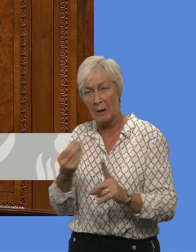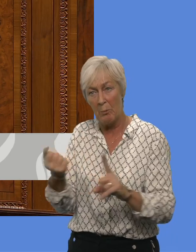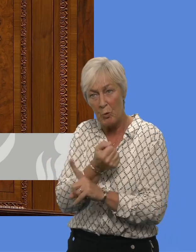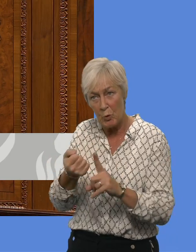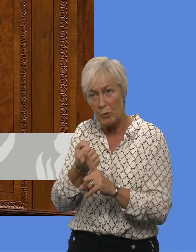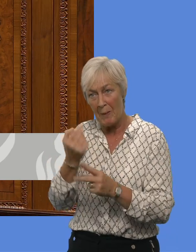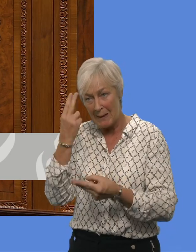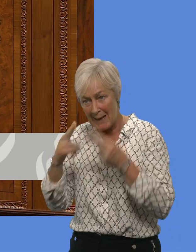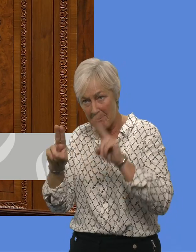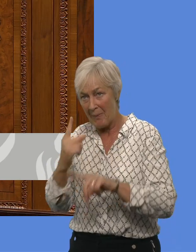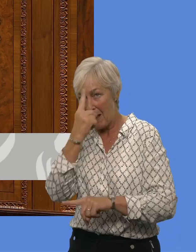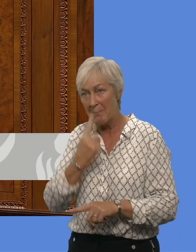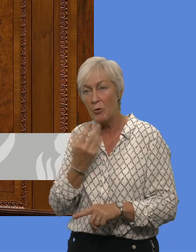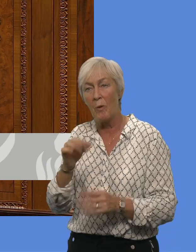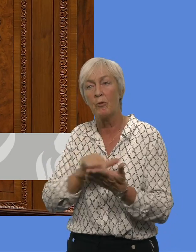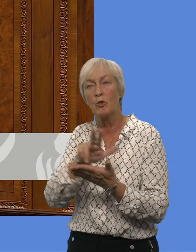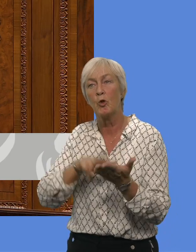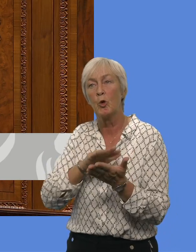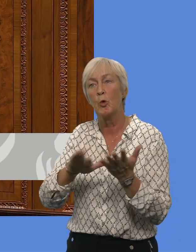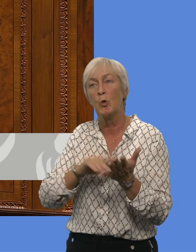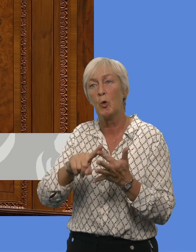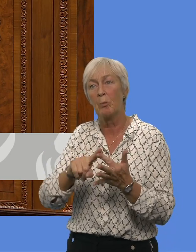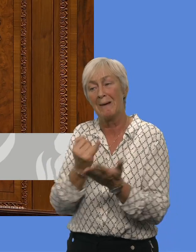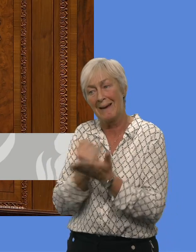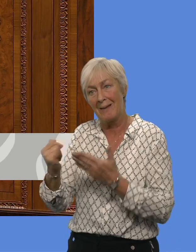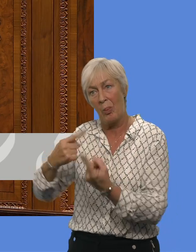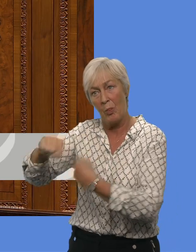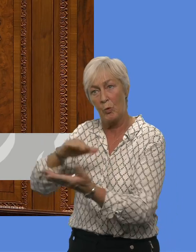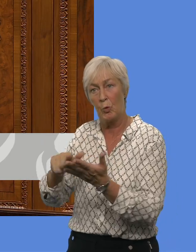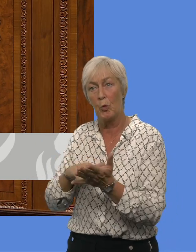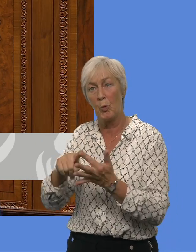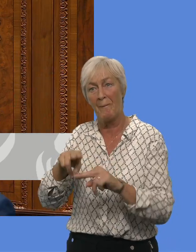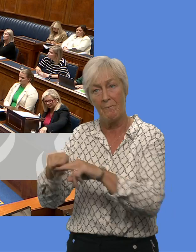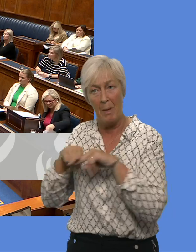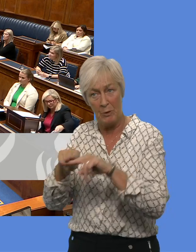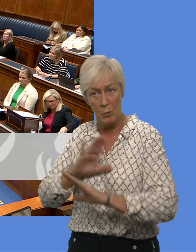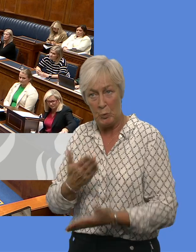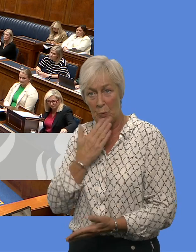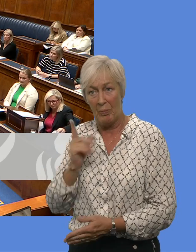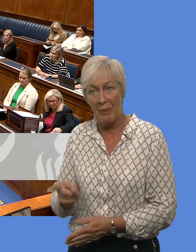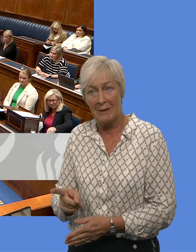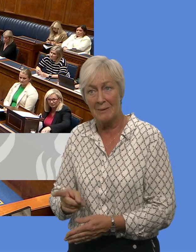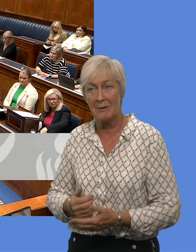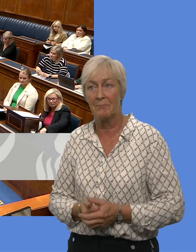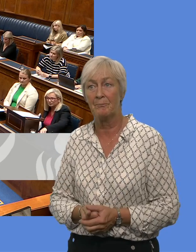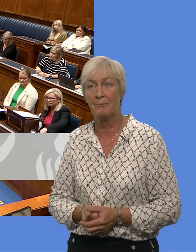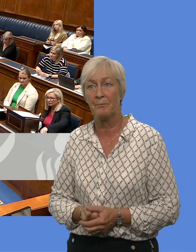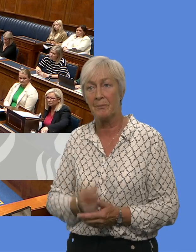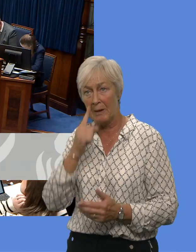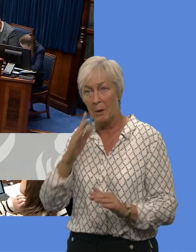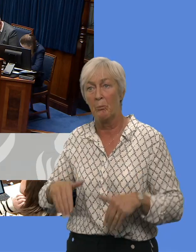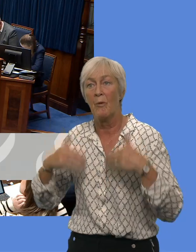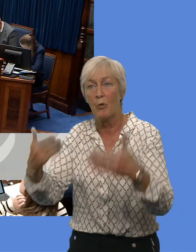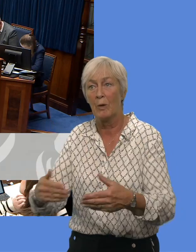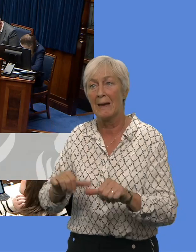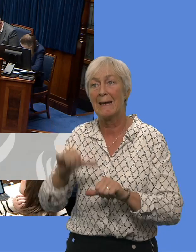name and image of John Hume against the express wishes of the Hume family? I think we'll move on to the next question